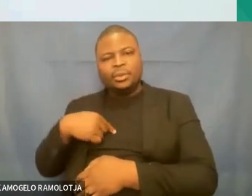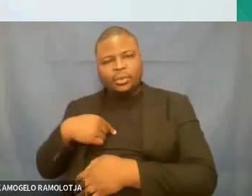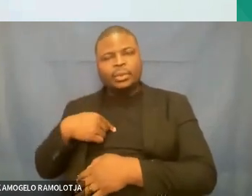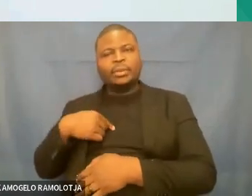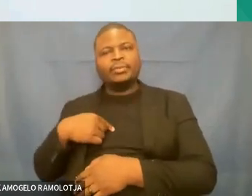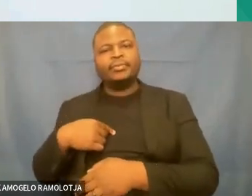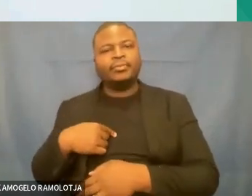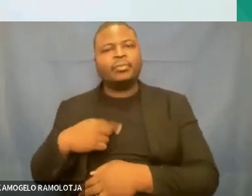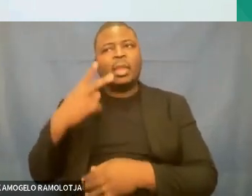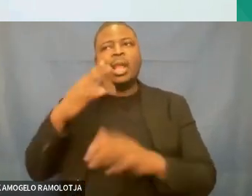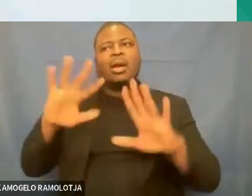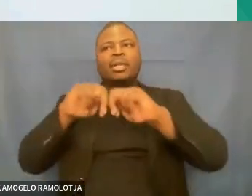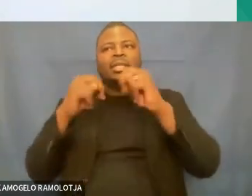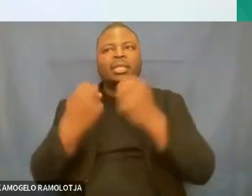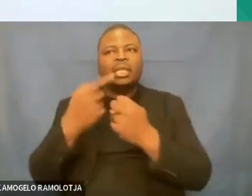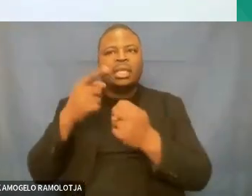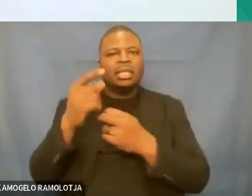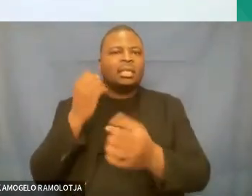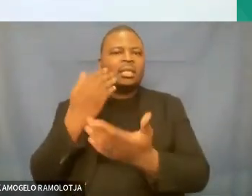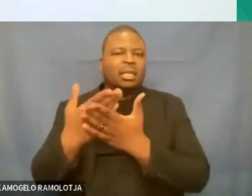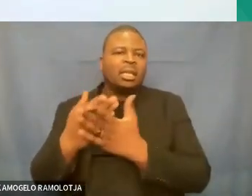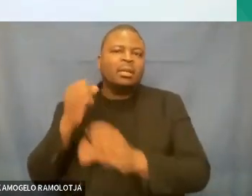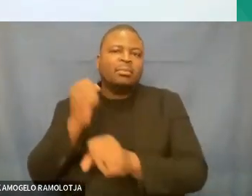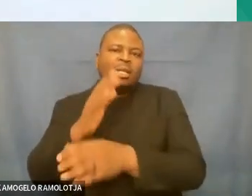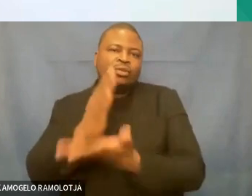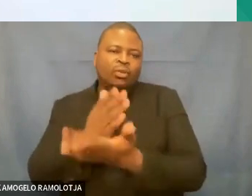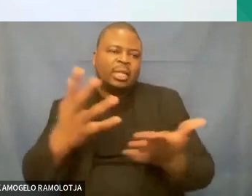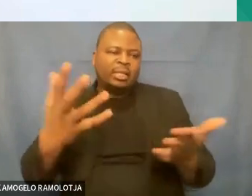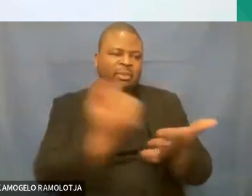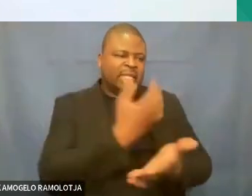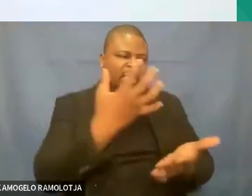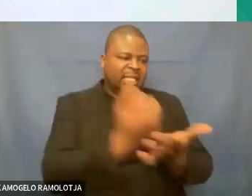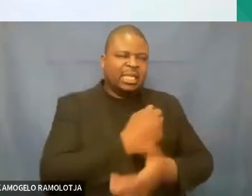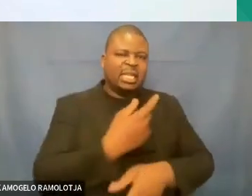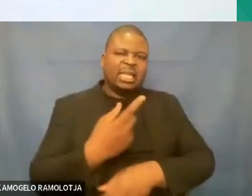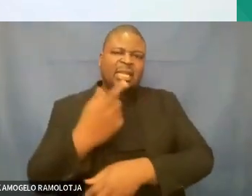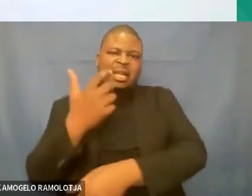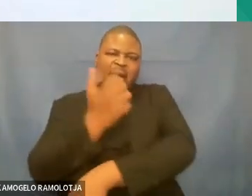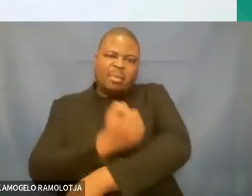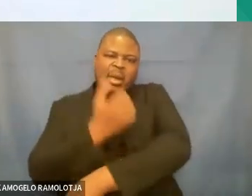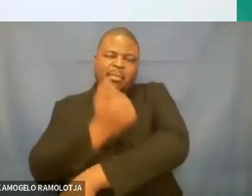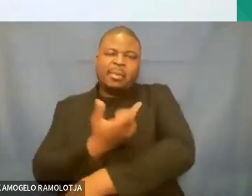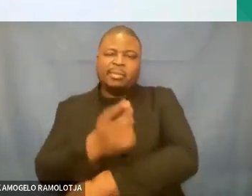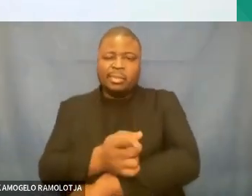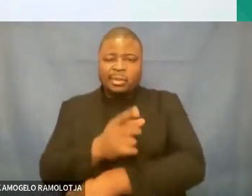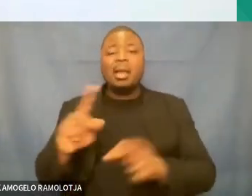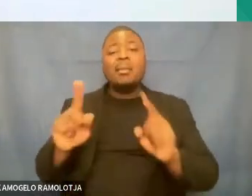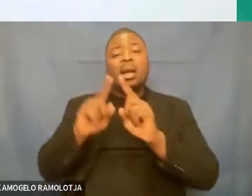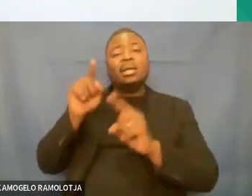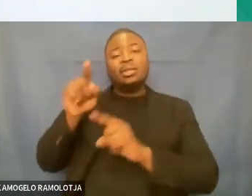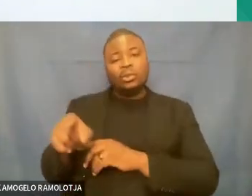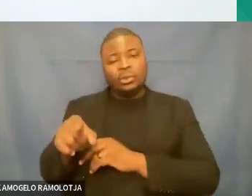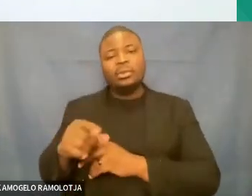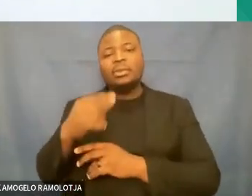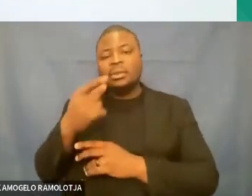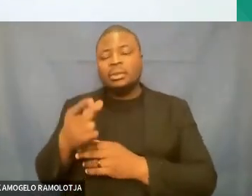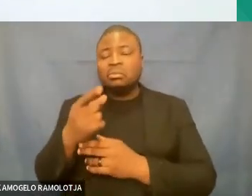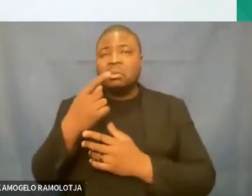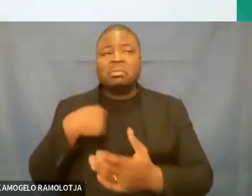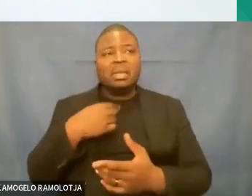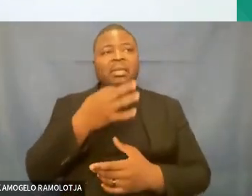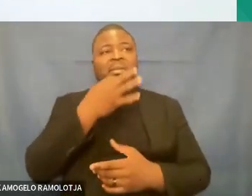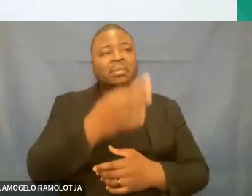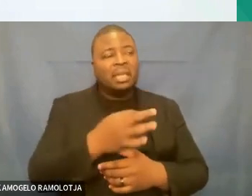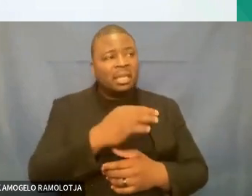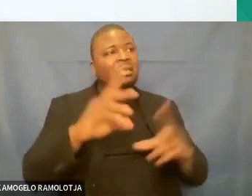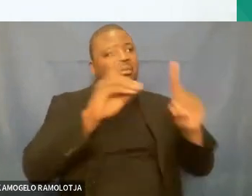the seizing of confiscation. But the last question I have is that you put out a call for government. You put Department of Social